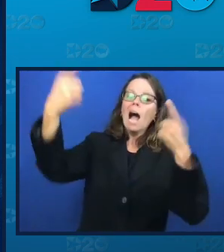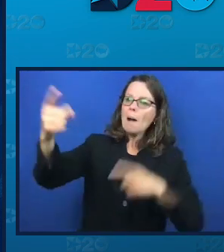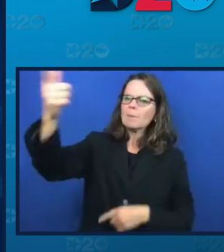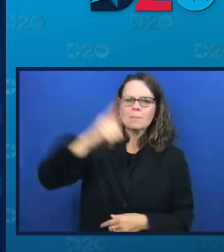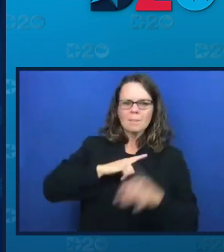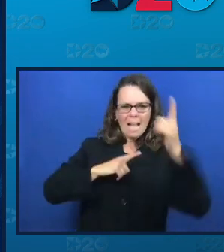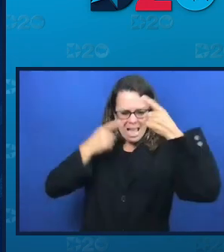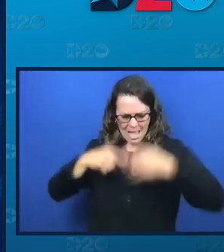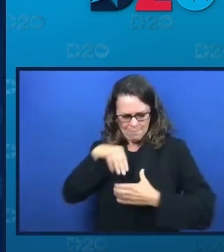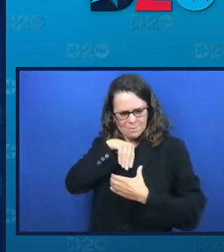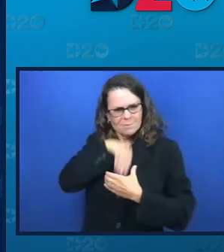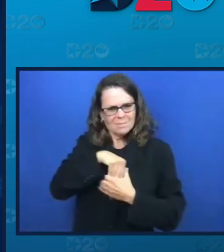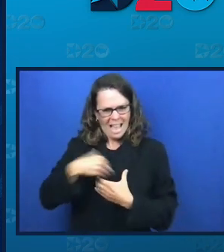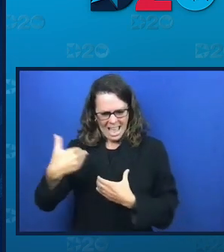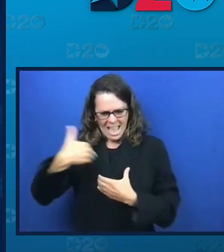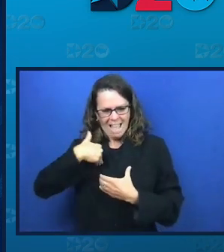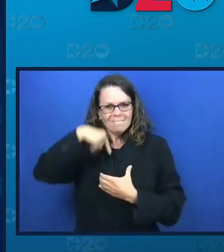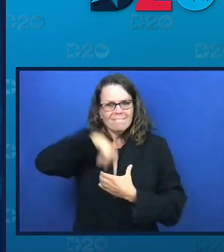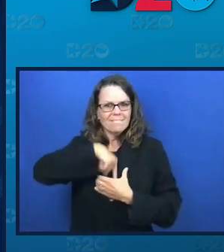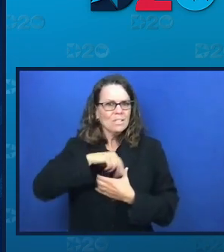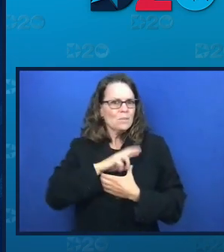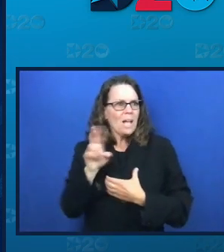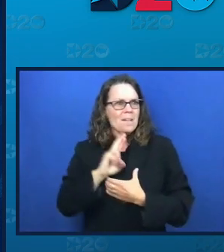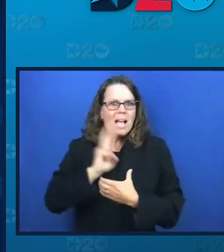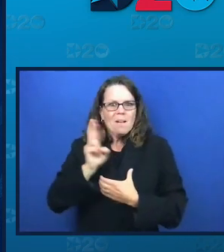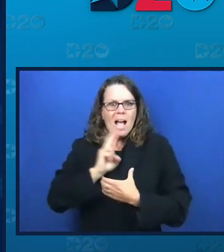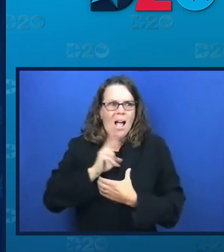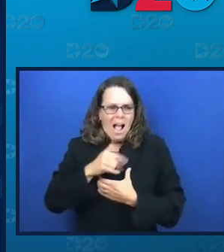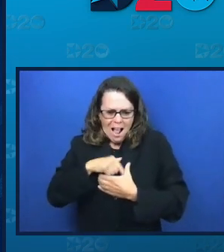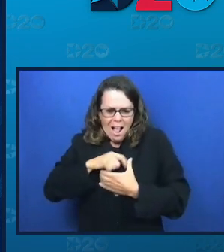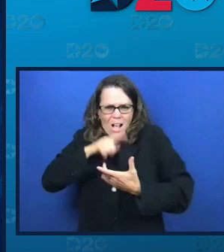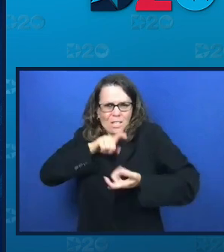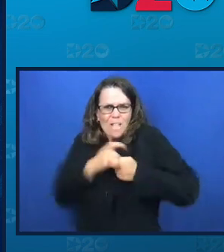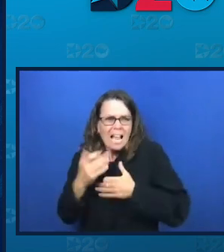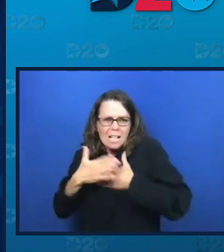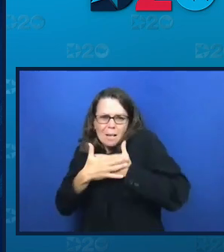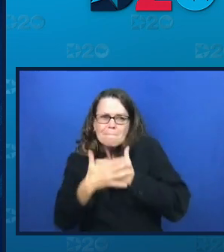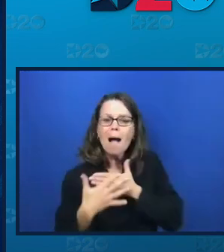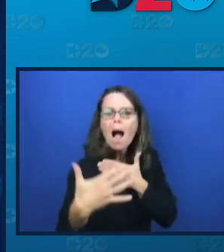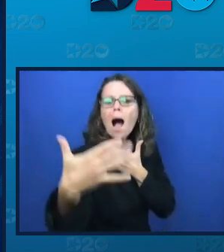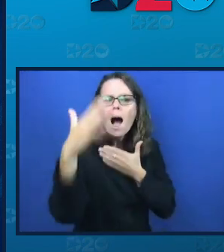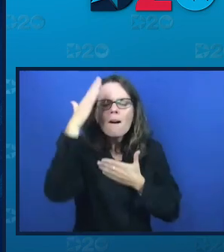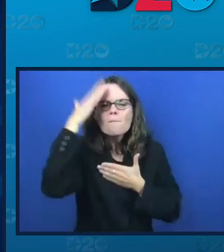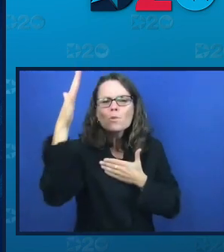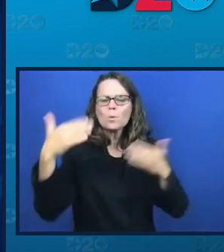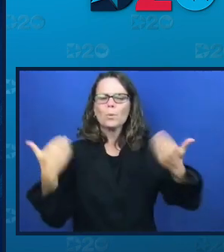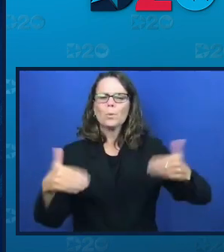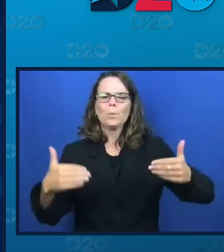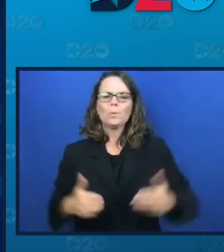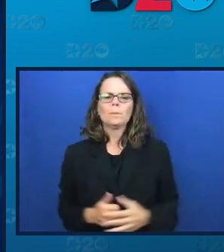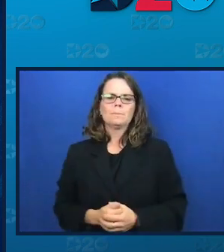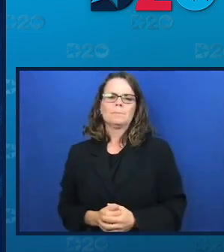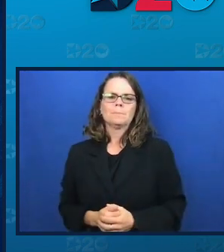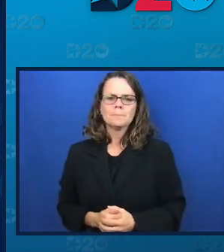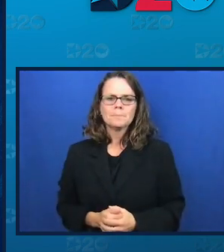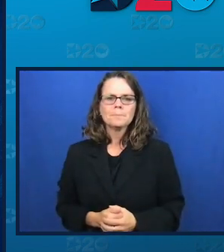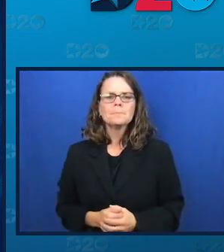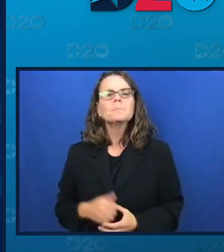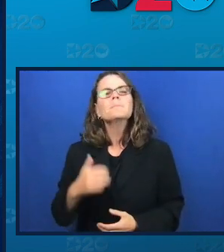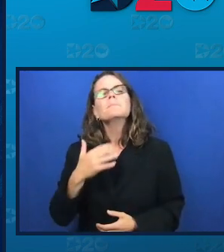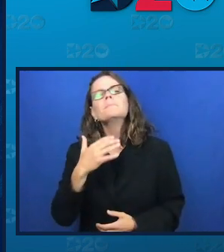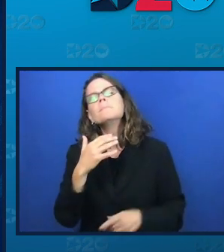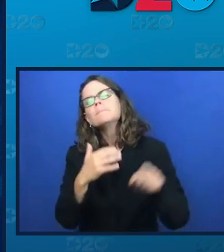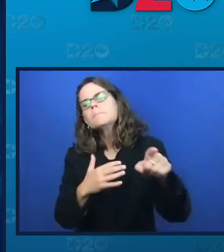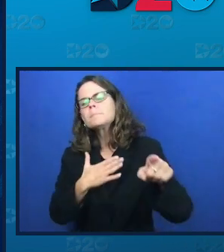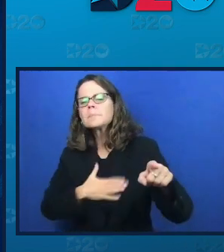that will determine our fate and future. So let us resolve that after this historic night, this incredible, incredible week, this